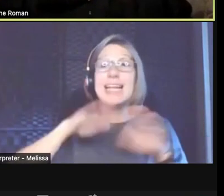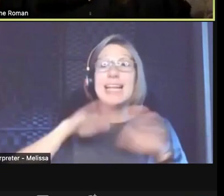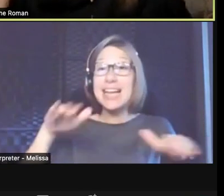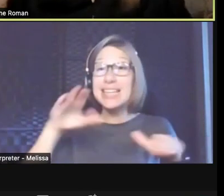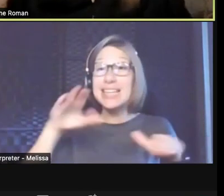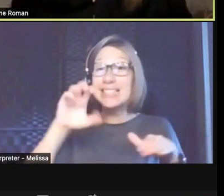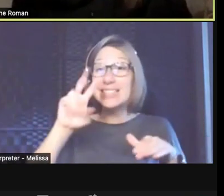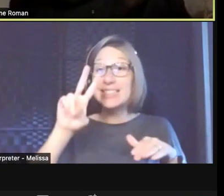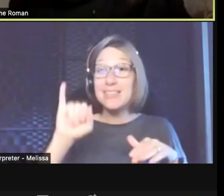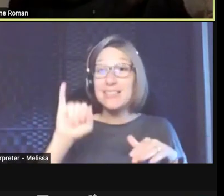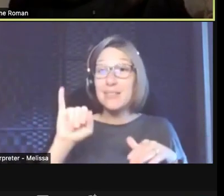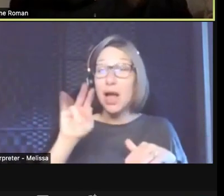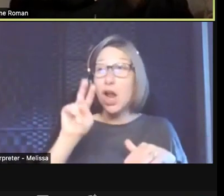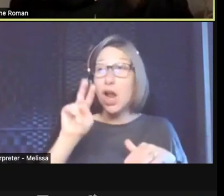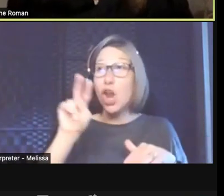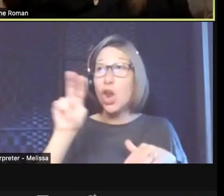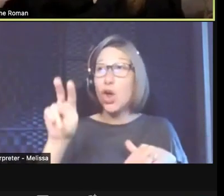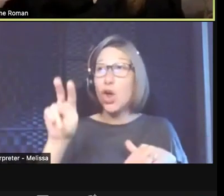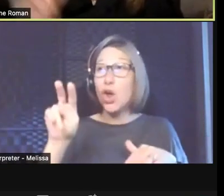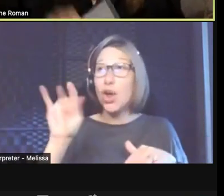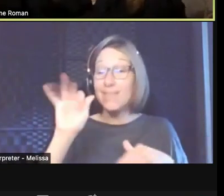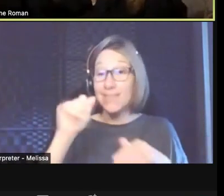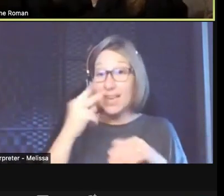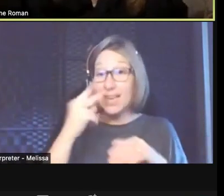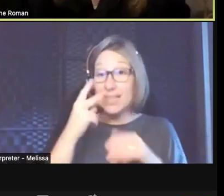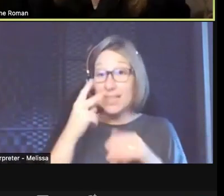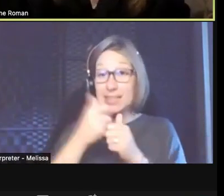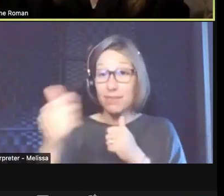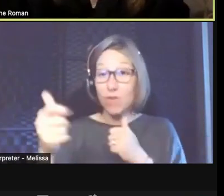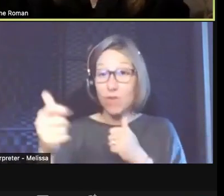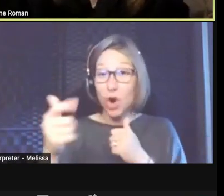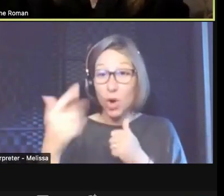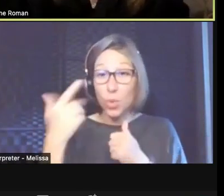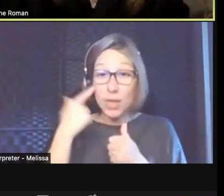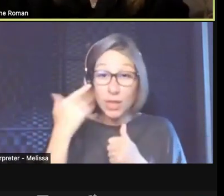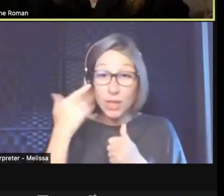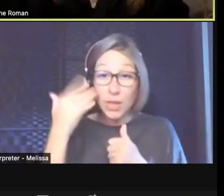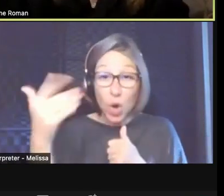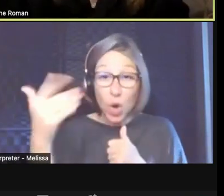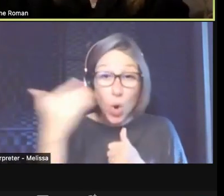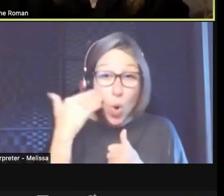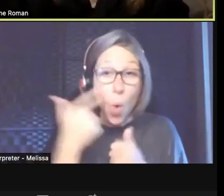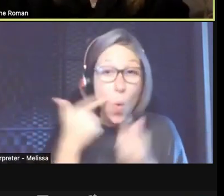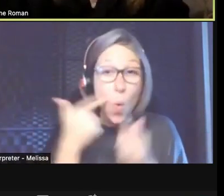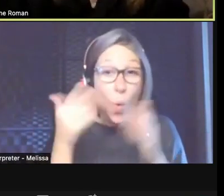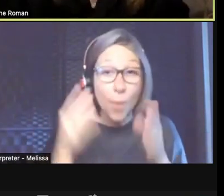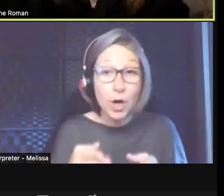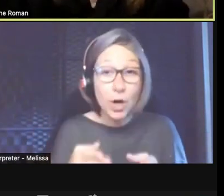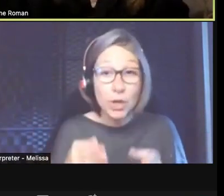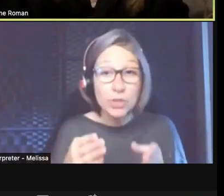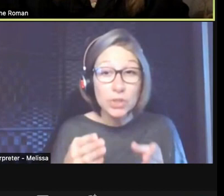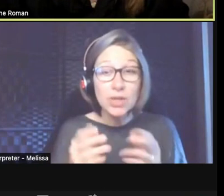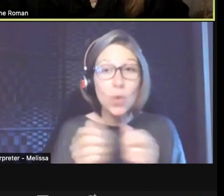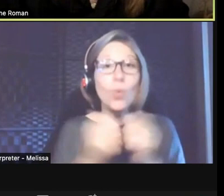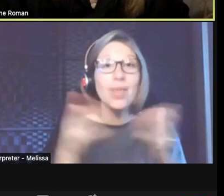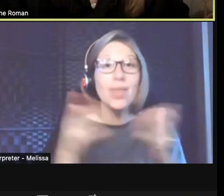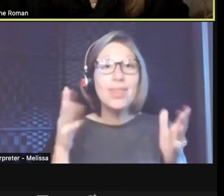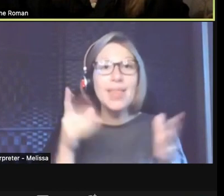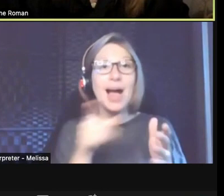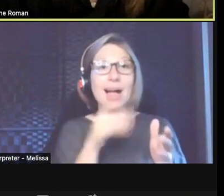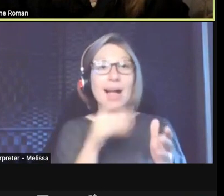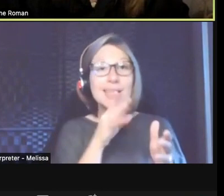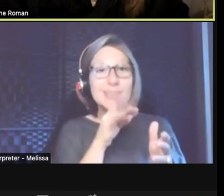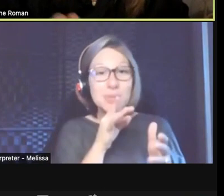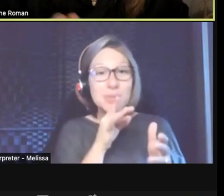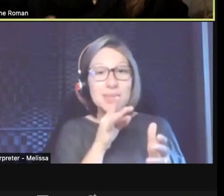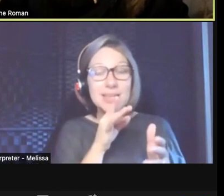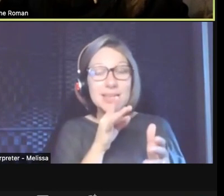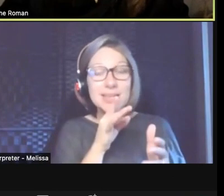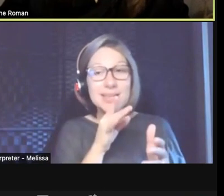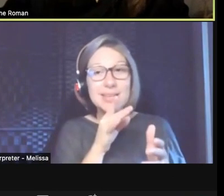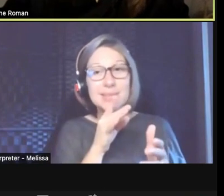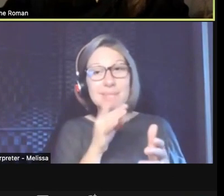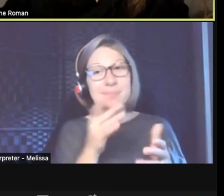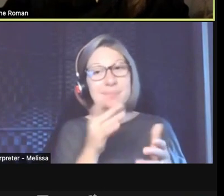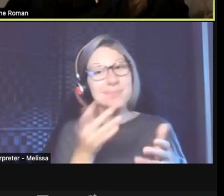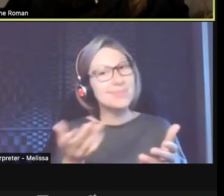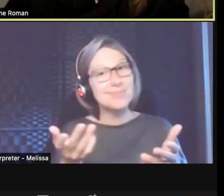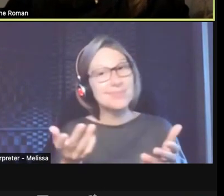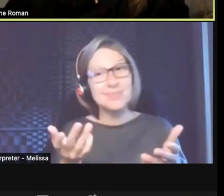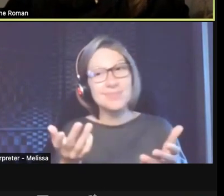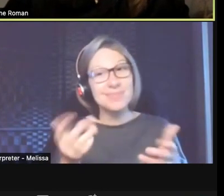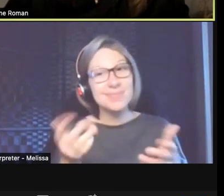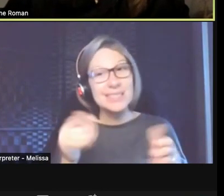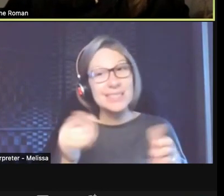see that far, do you think they know who that person is without the person speaking? It's not for